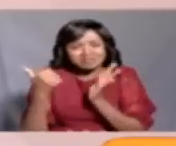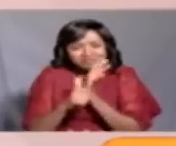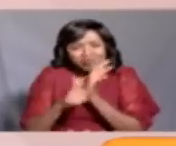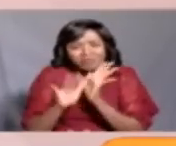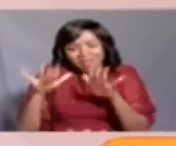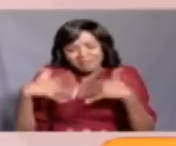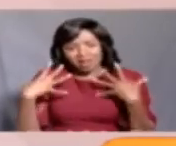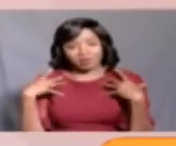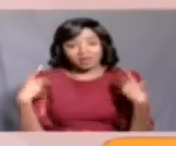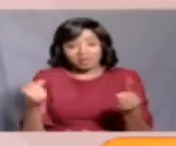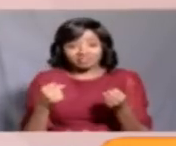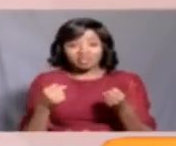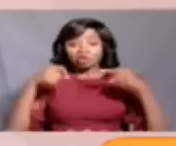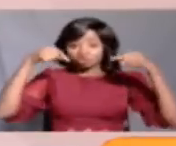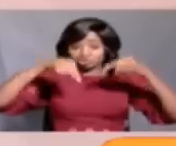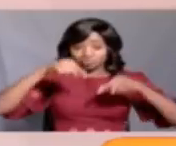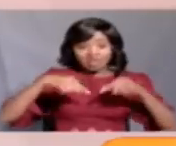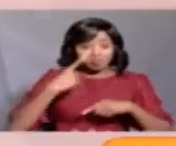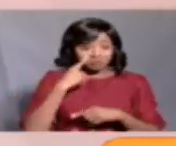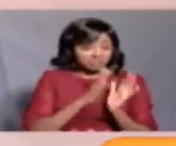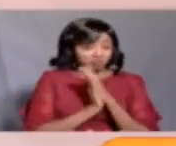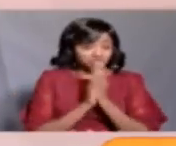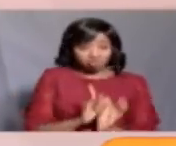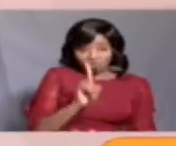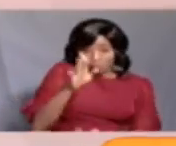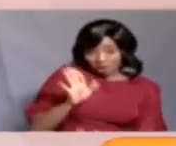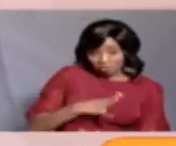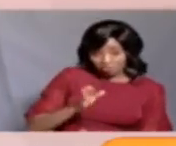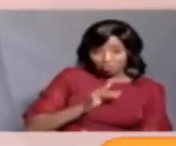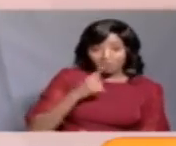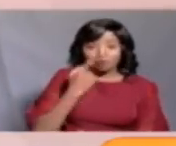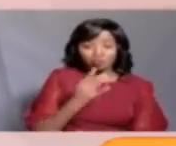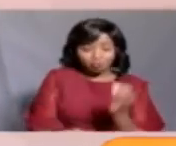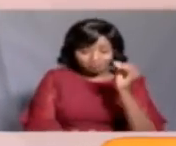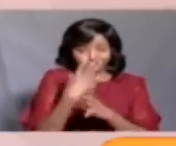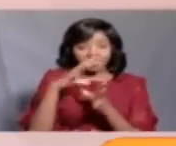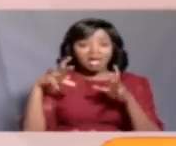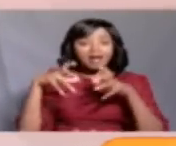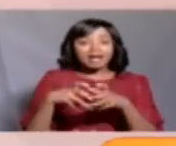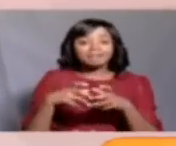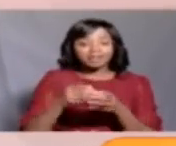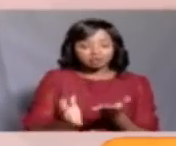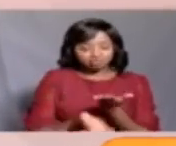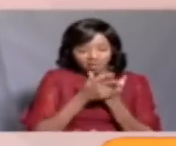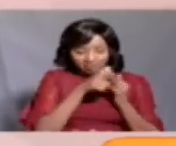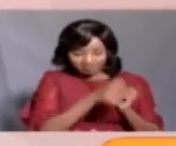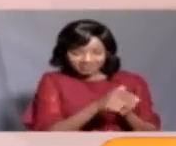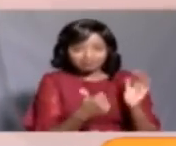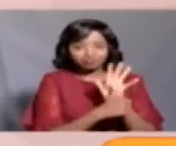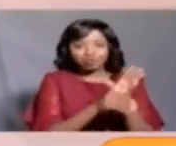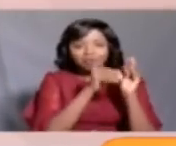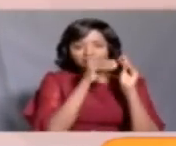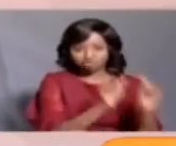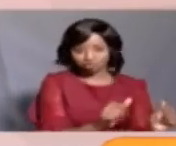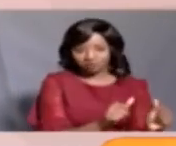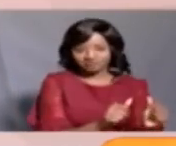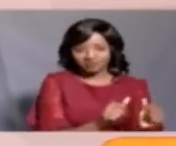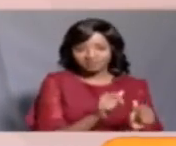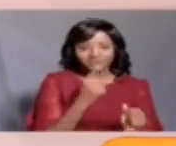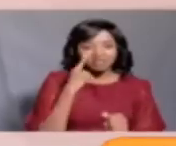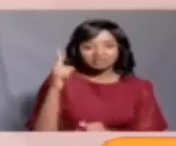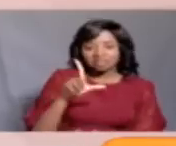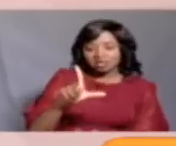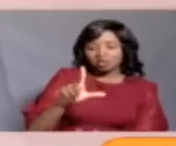Her Say Tonight, we highlight the story of a woman who started a company to address that danger. Lucy Wanjiku is